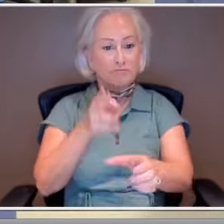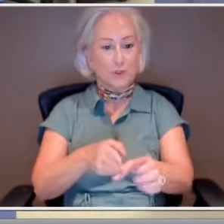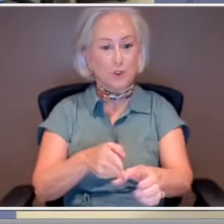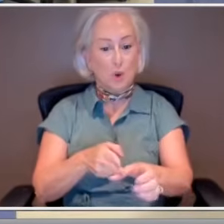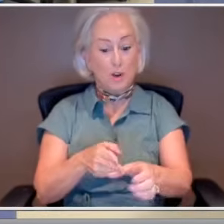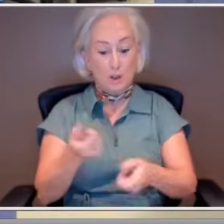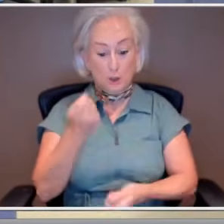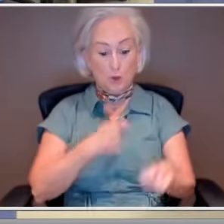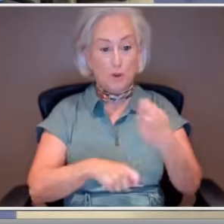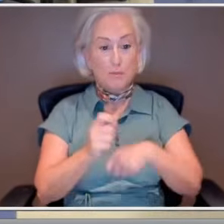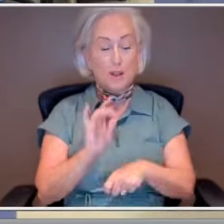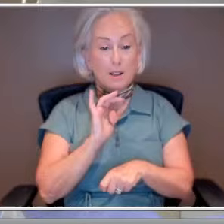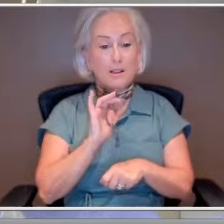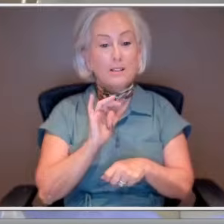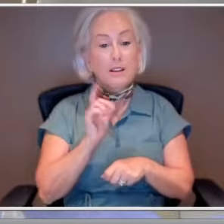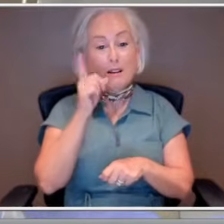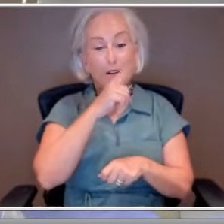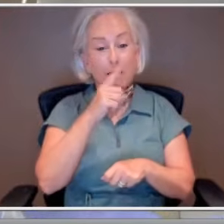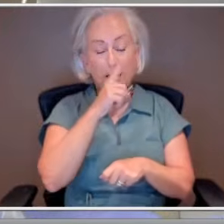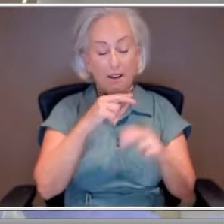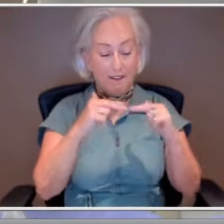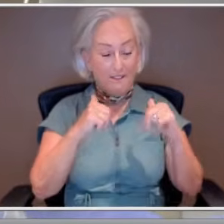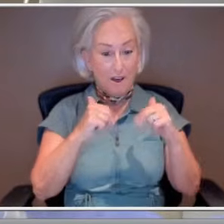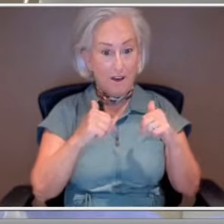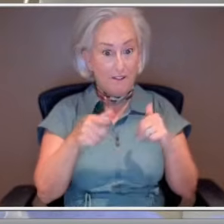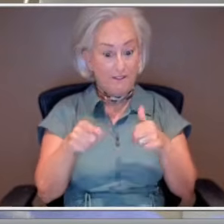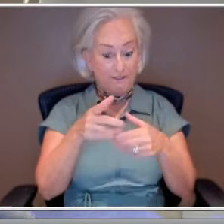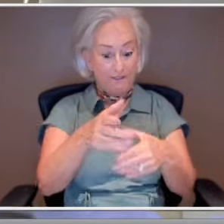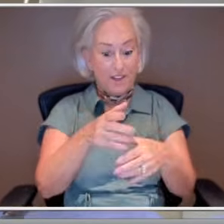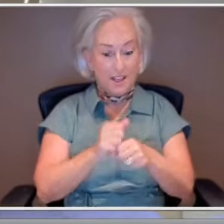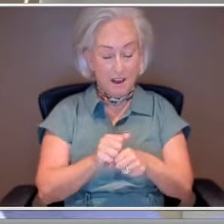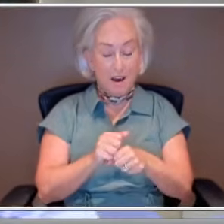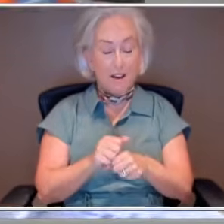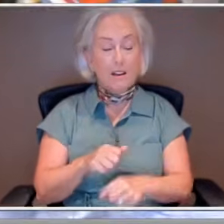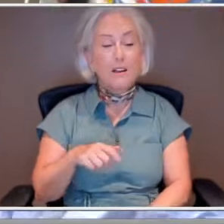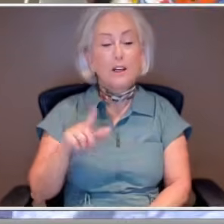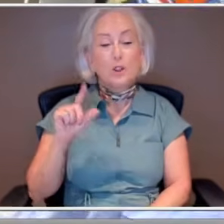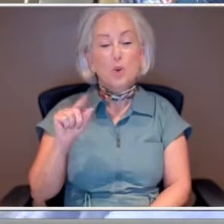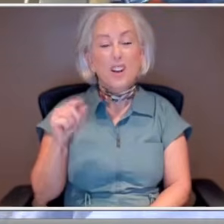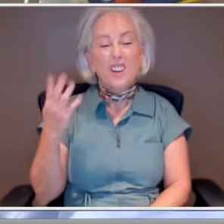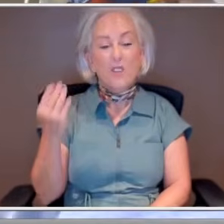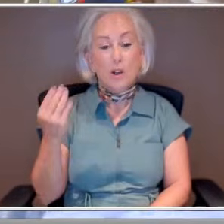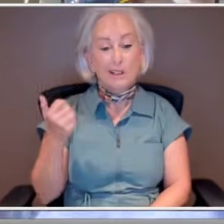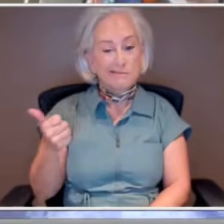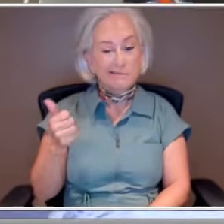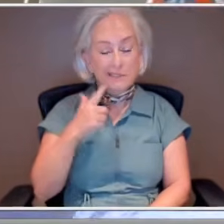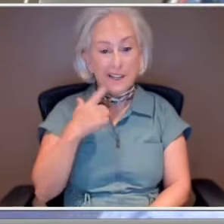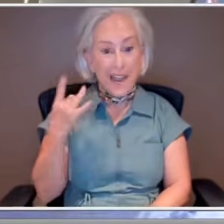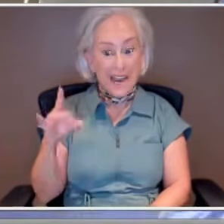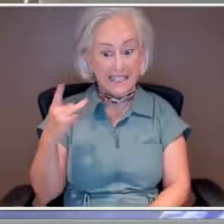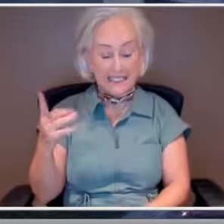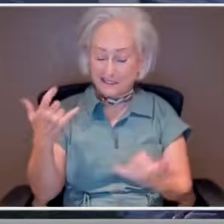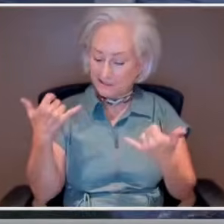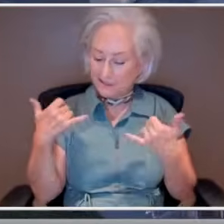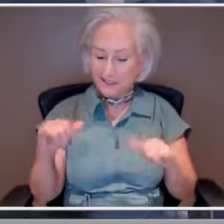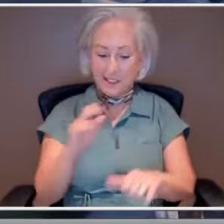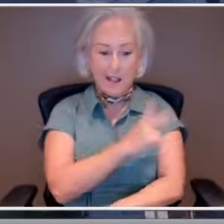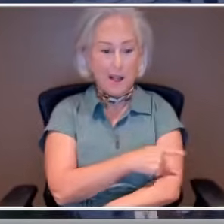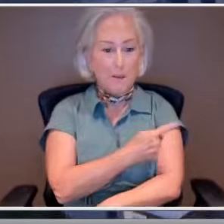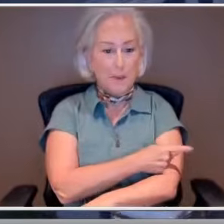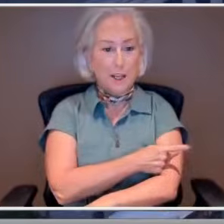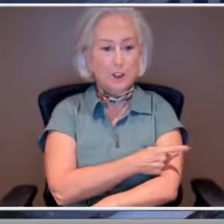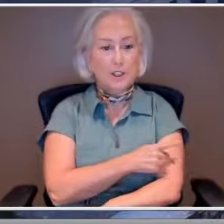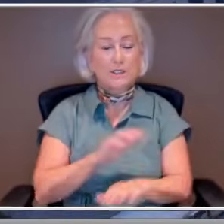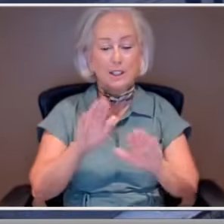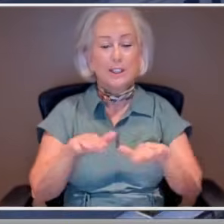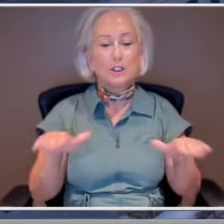got back in 2014. It was when he was 18 years old and still a patient at Children's Mercy Hospital. He's now in the